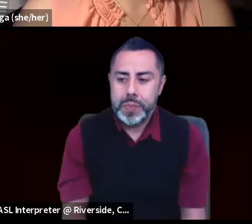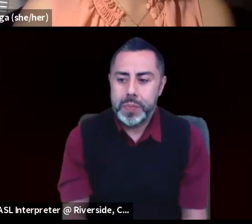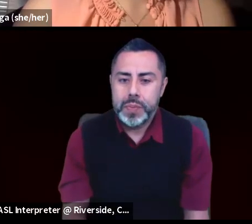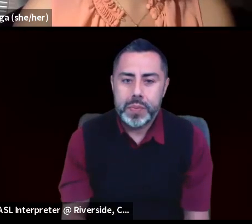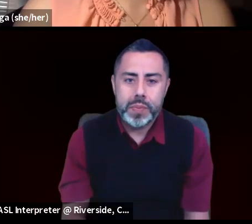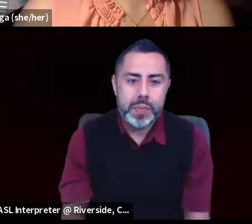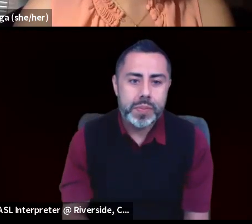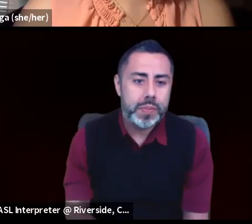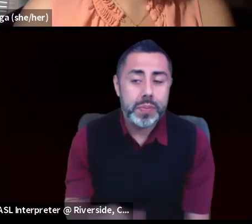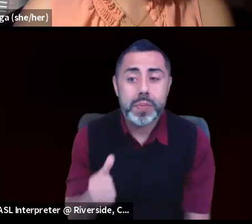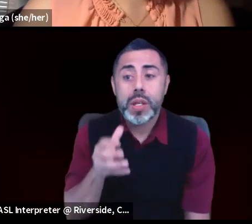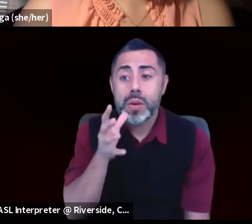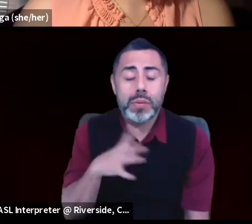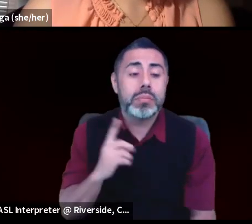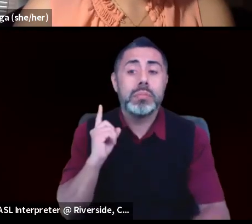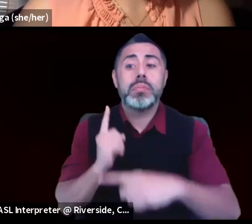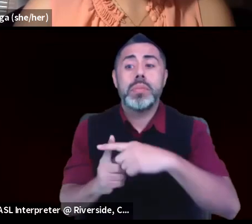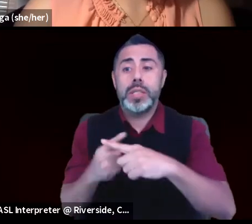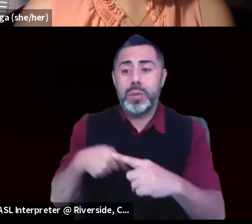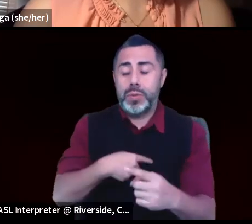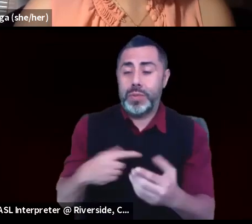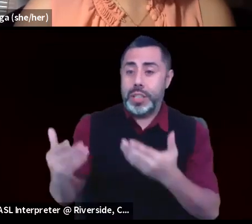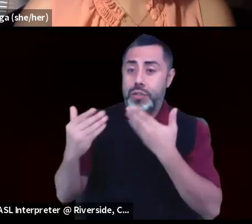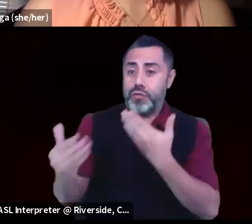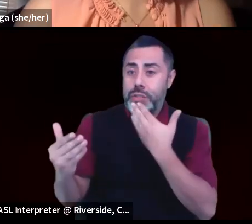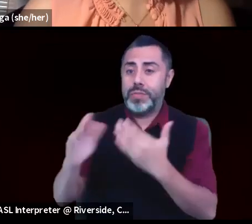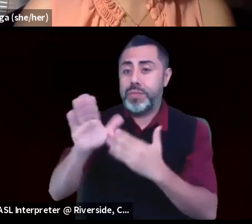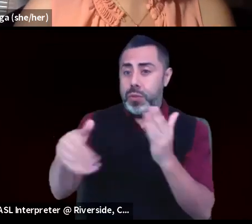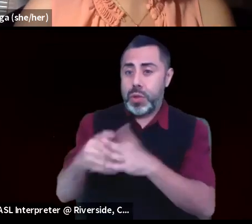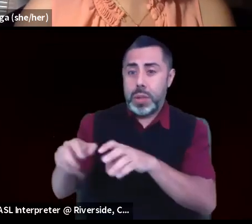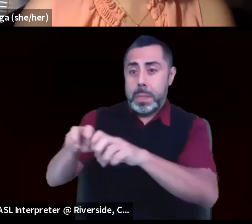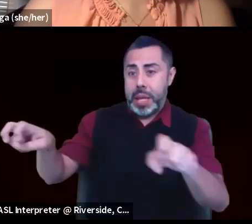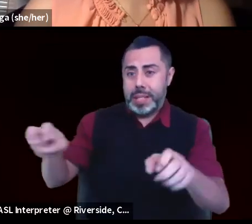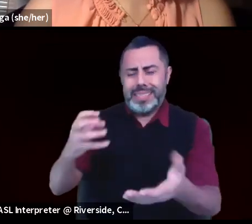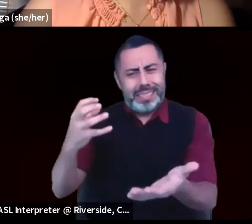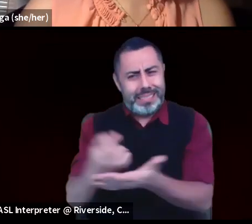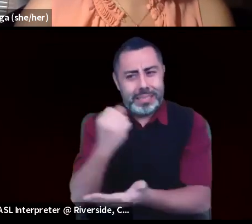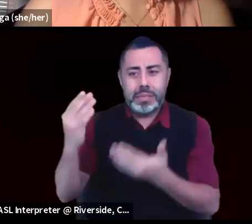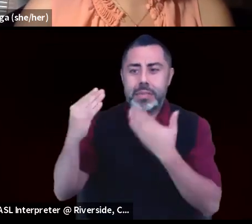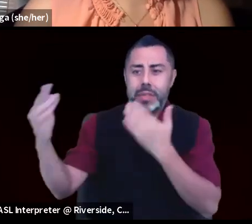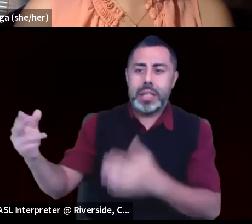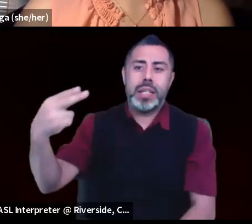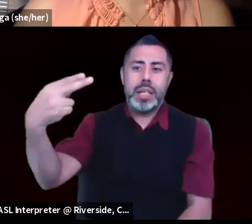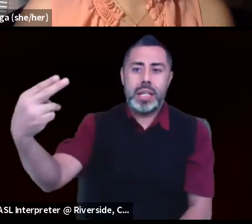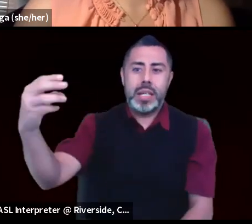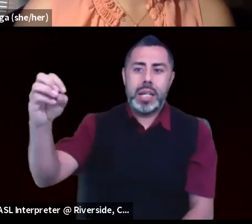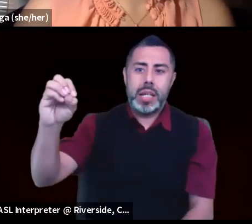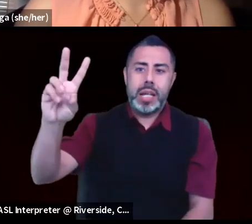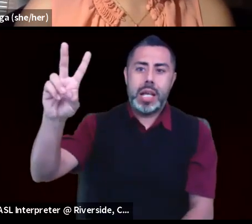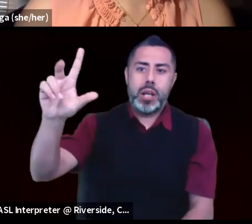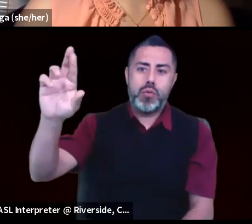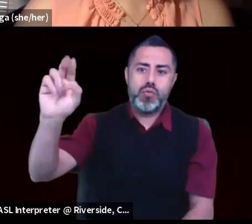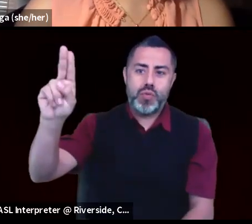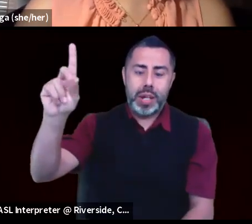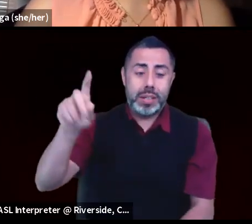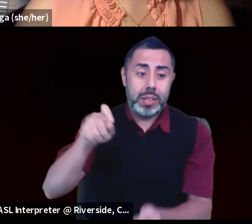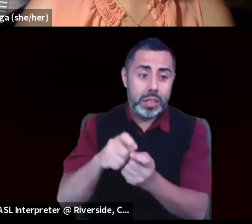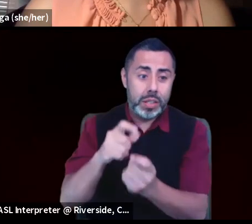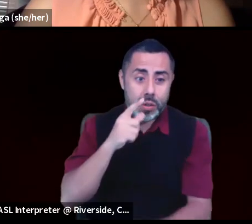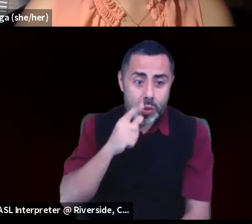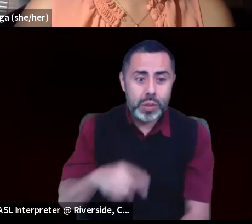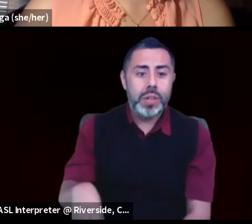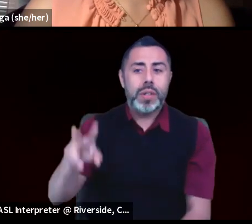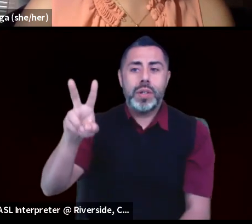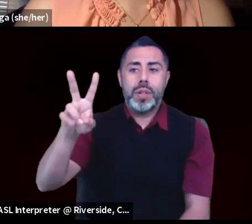In addition to our gratitude for all the panelists, we'd also like to thank HowlRound, specifically our colleagues Vijay Matthew, JD Stokely, and